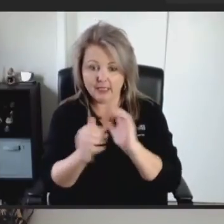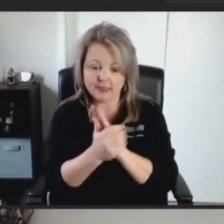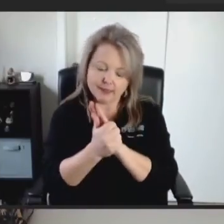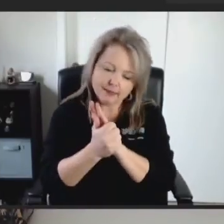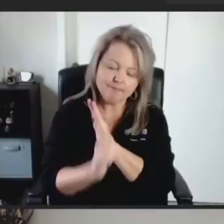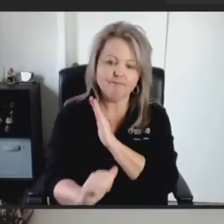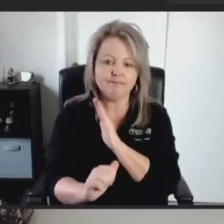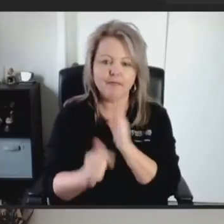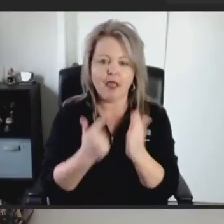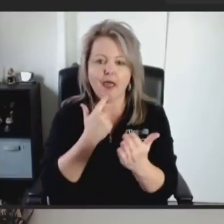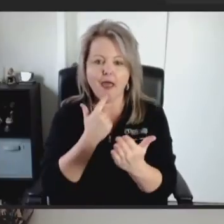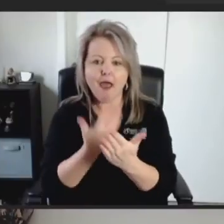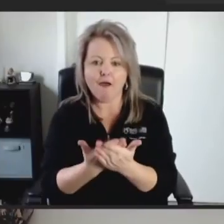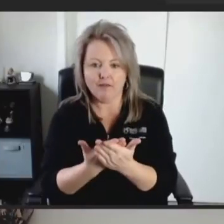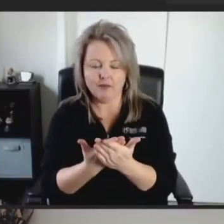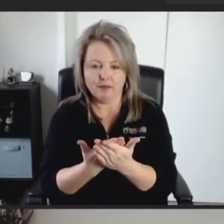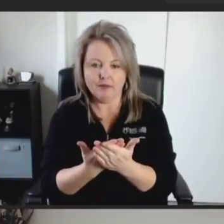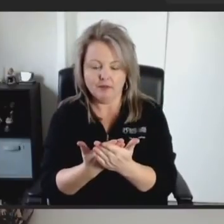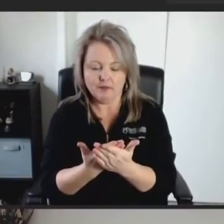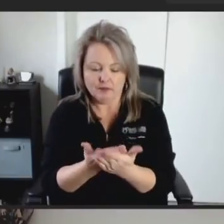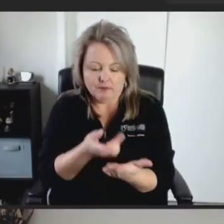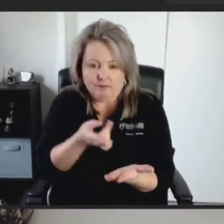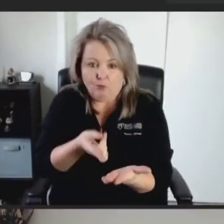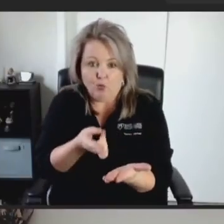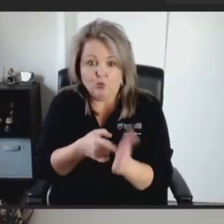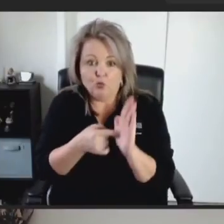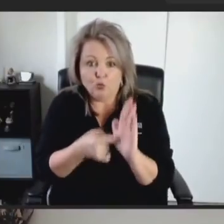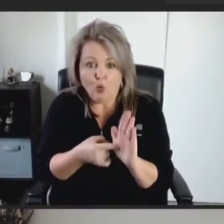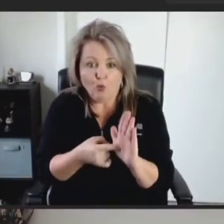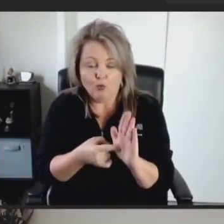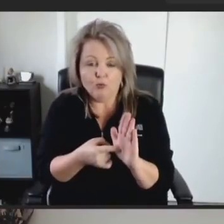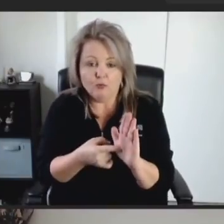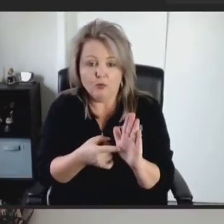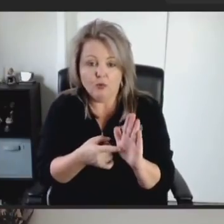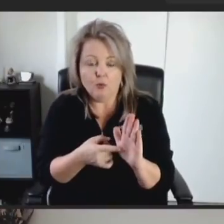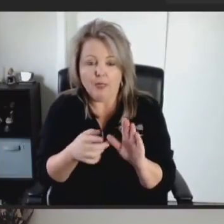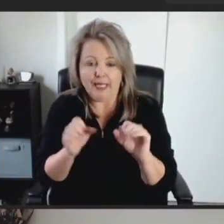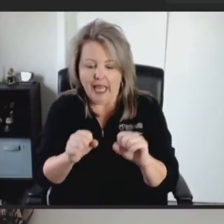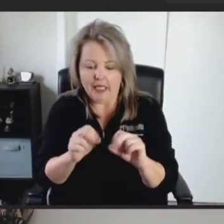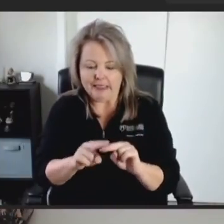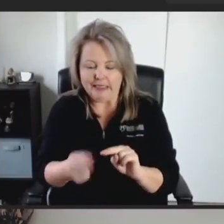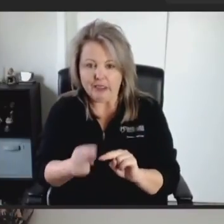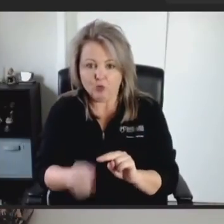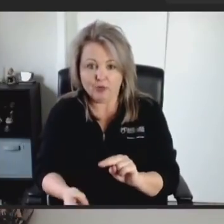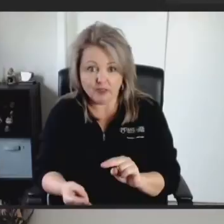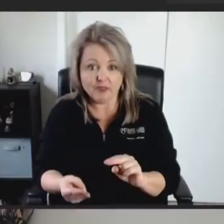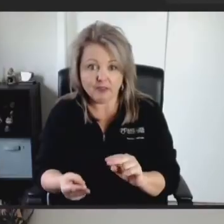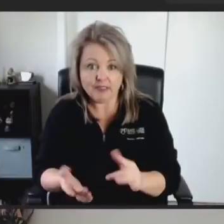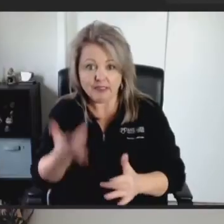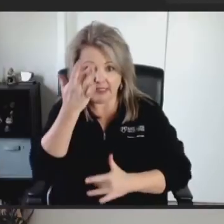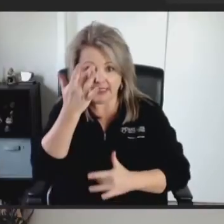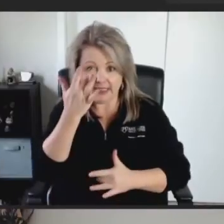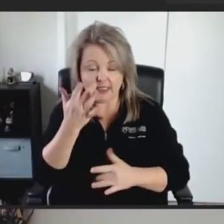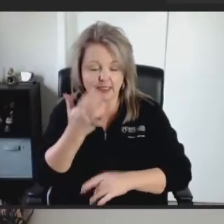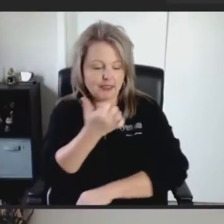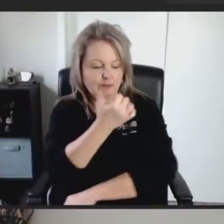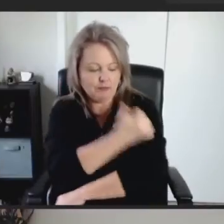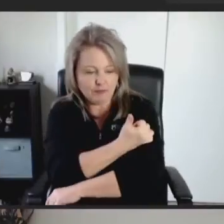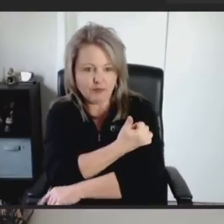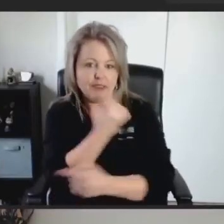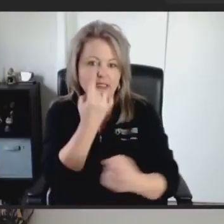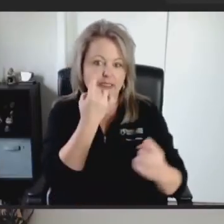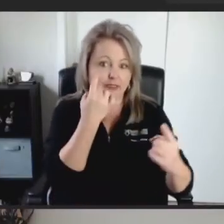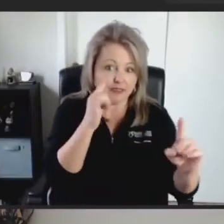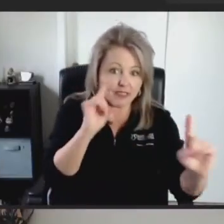evidence-based, and that we're trying to do the best for decreasing the burden of disease and doing it safely and effectively. And